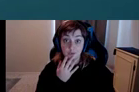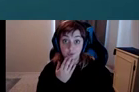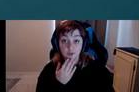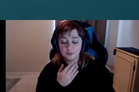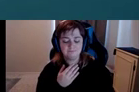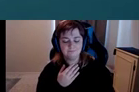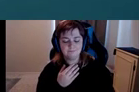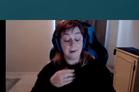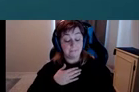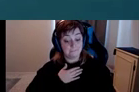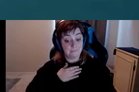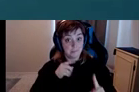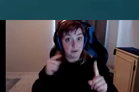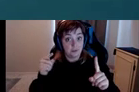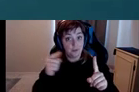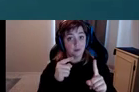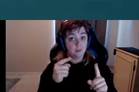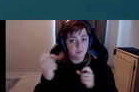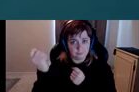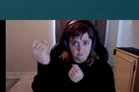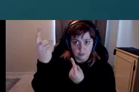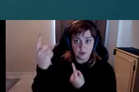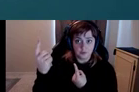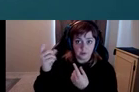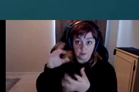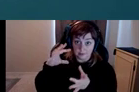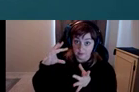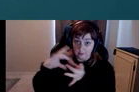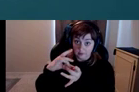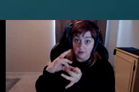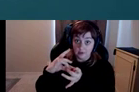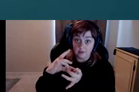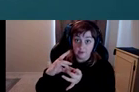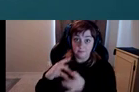goal was in understanding and connecting.